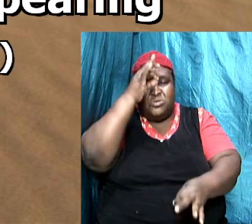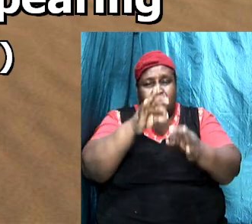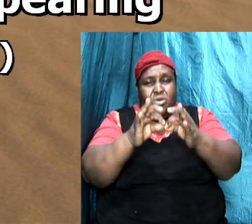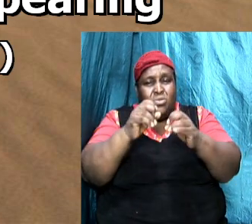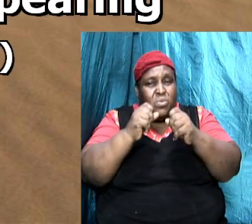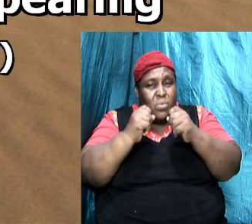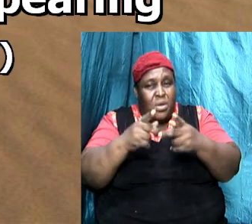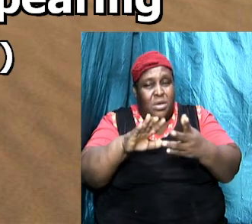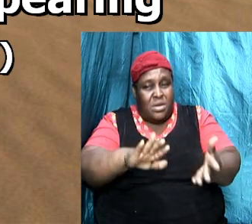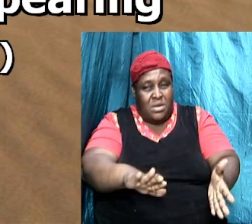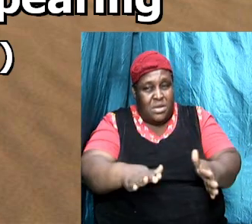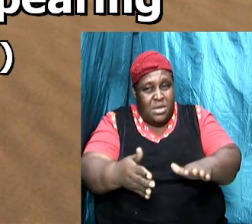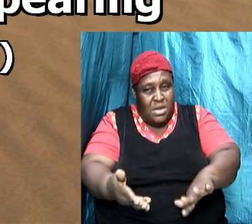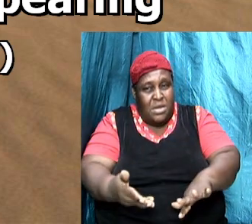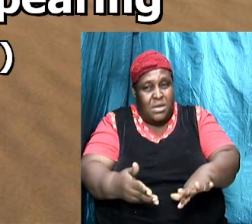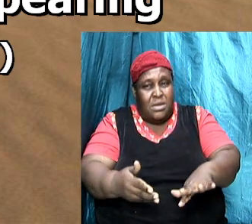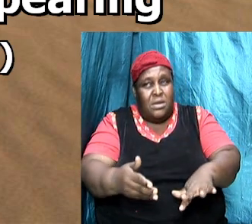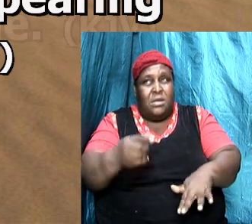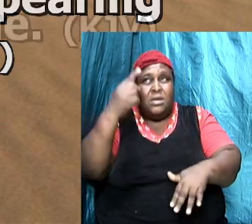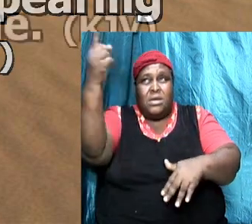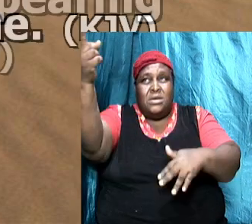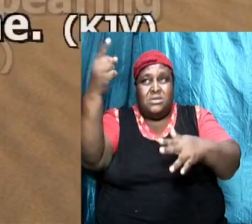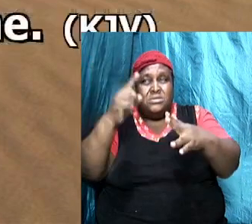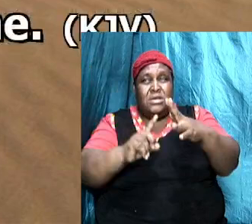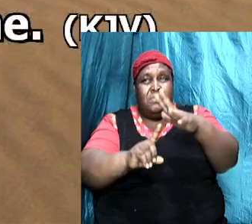his appearing and his kingdom.